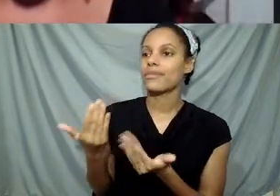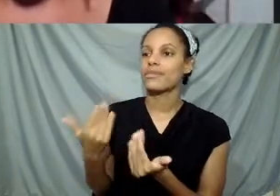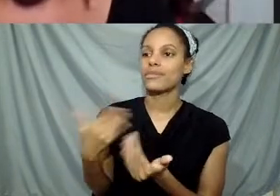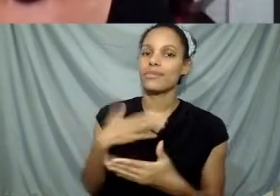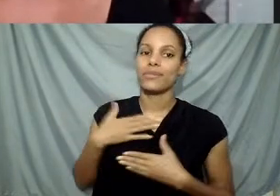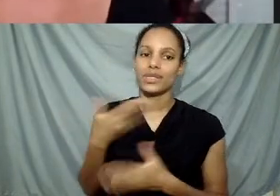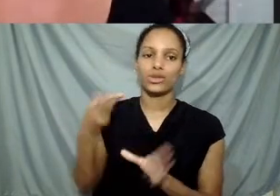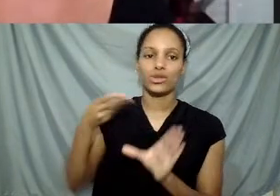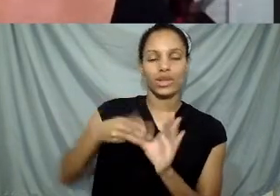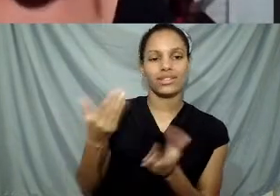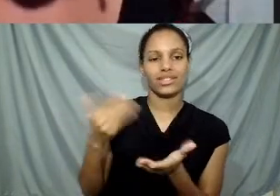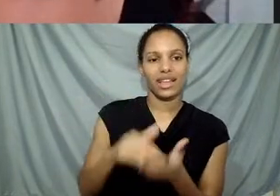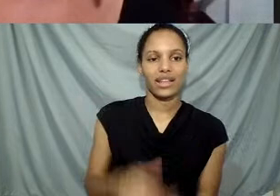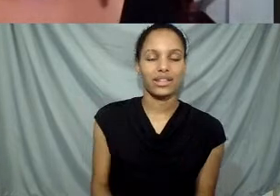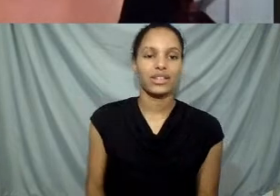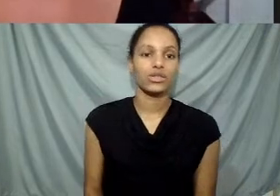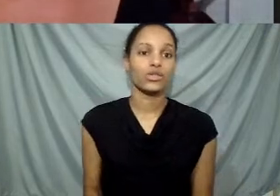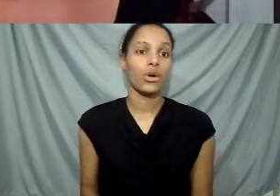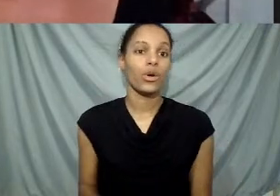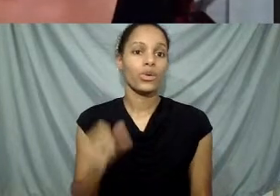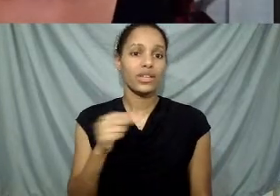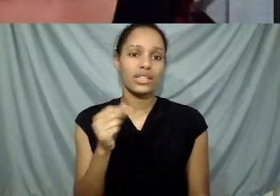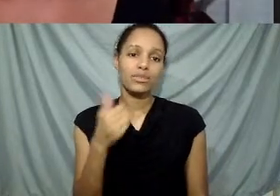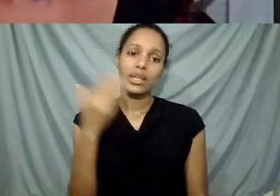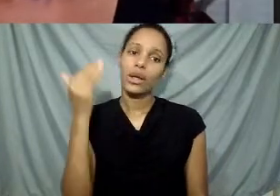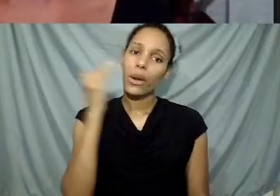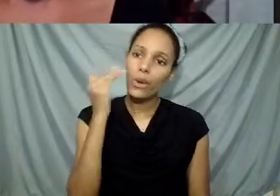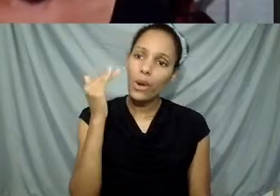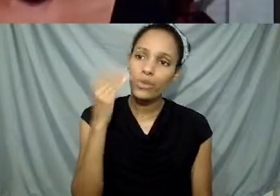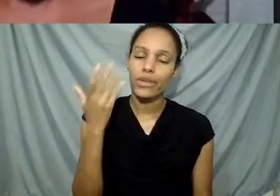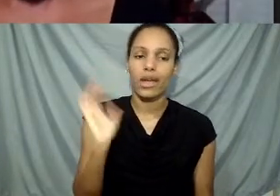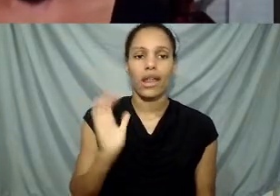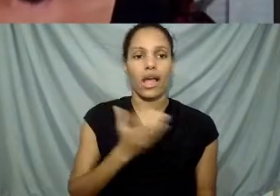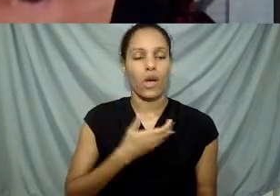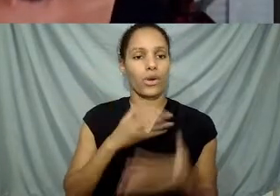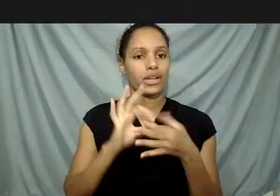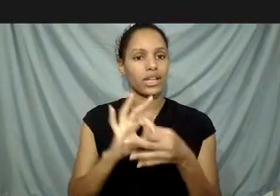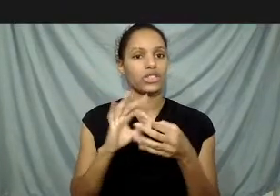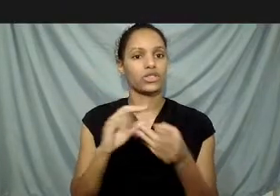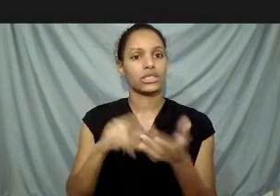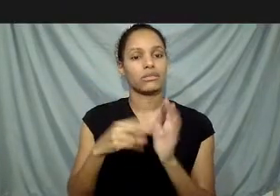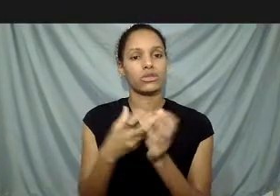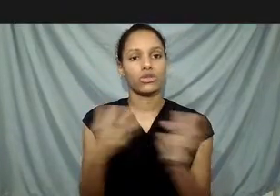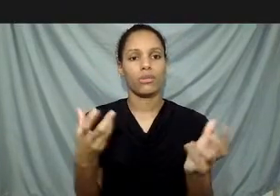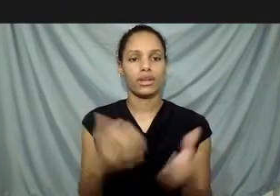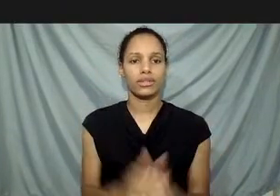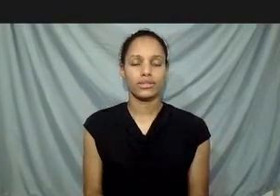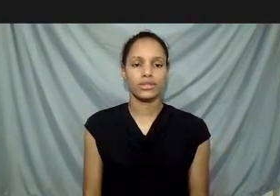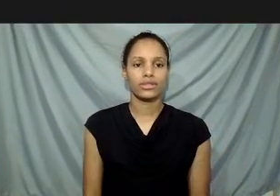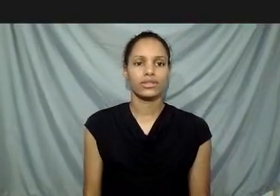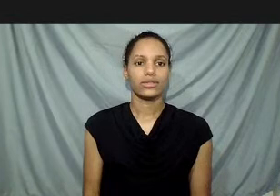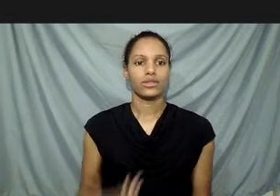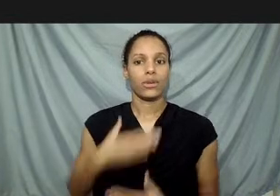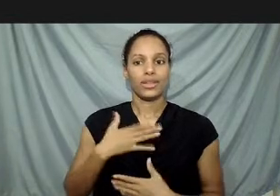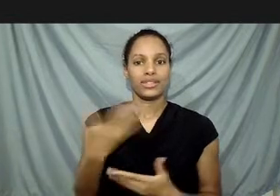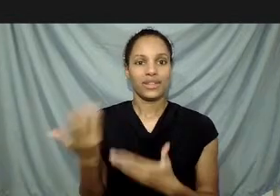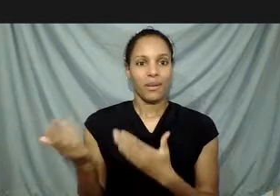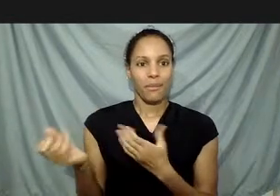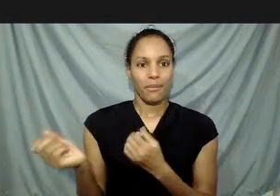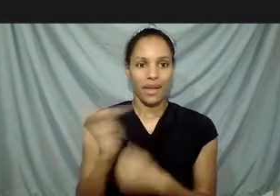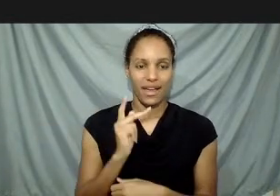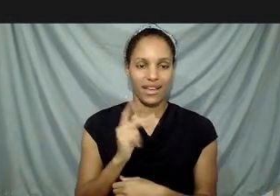our connections and know that our connections mean so much. yeah. Come on back in, Deva.